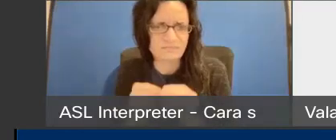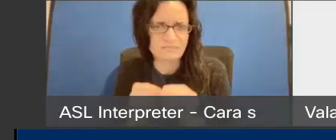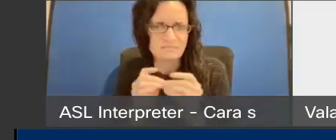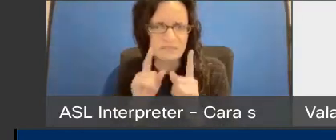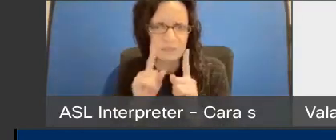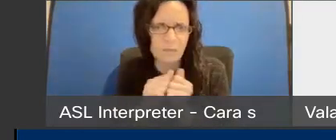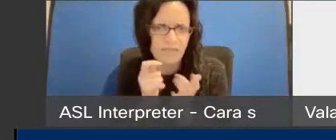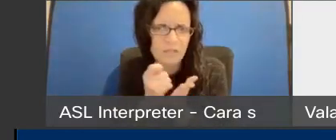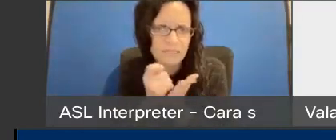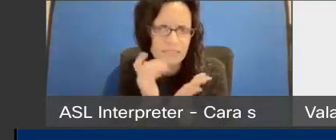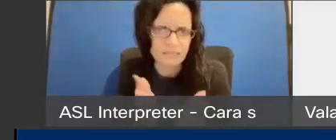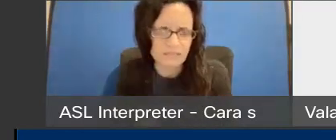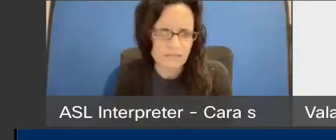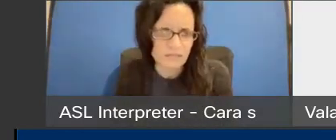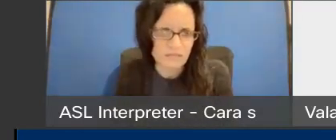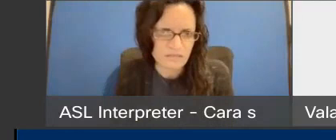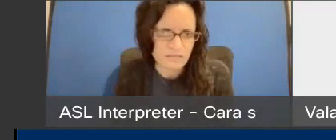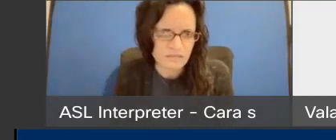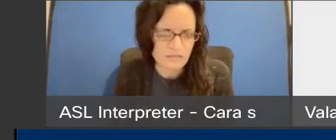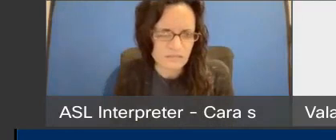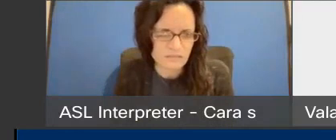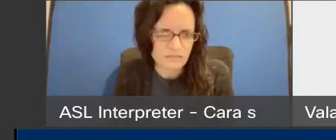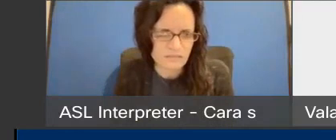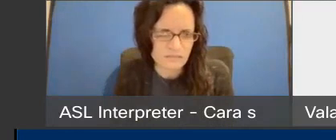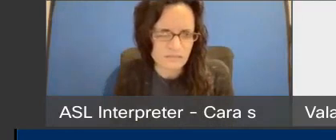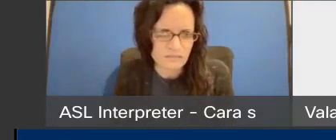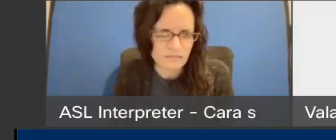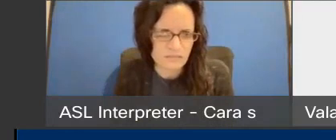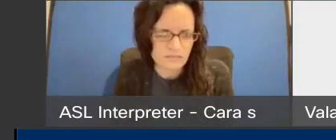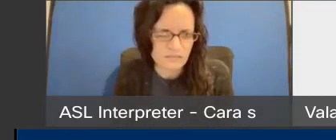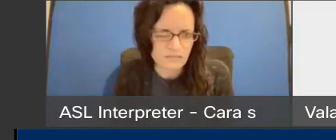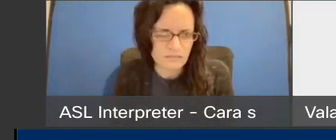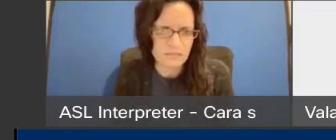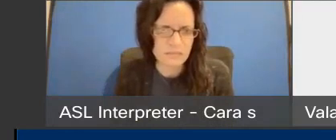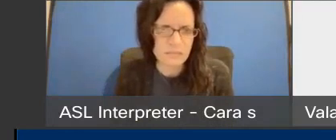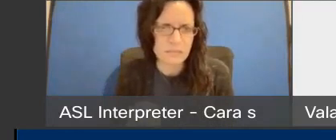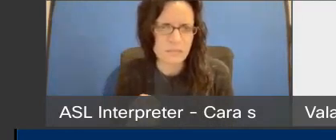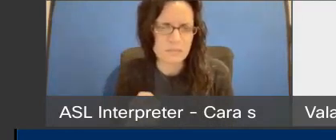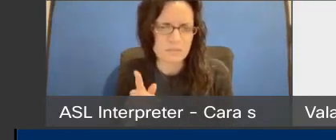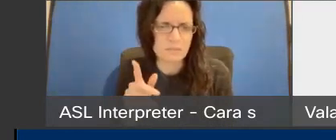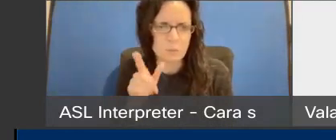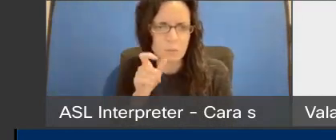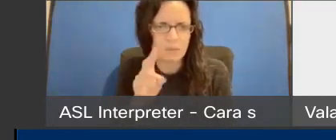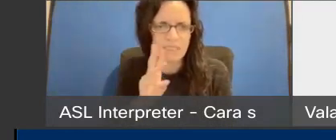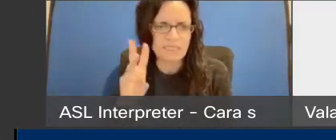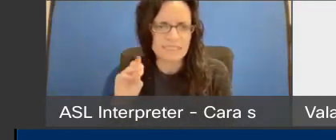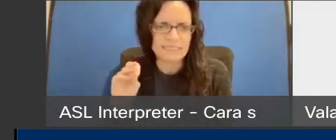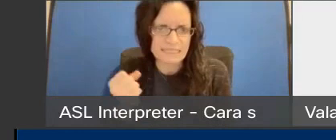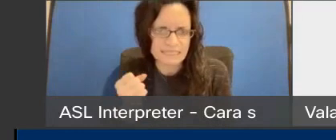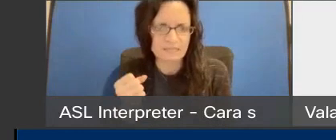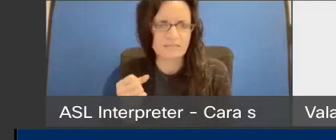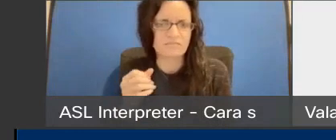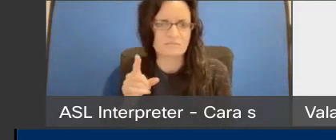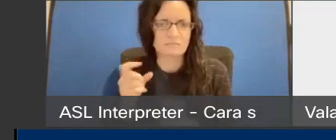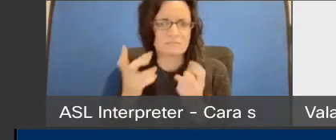met was a guy who was probably in his 60s, and to his credit, probably had seen it all, been there,